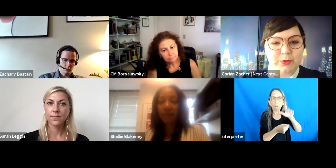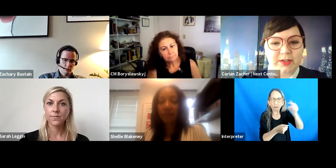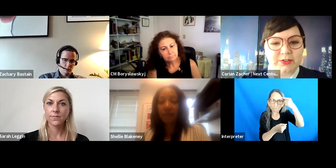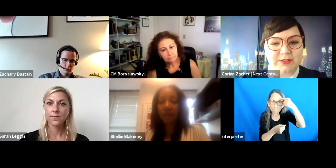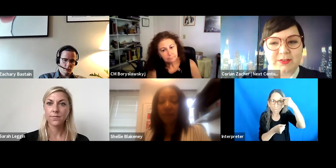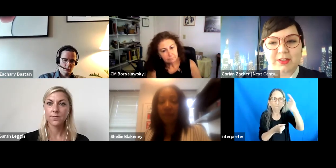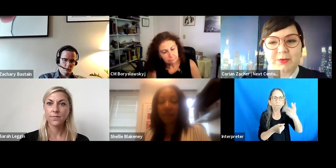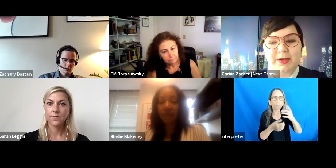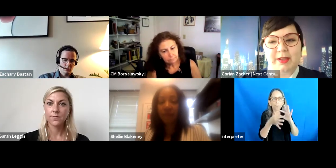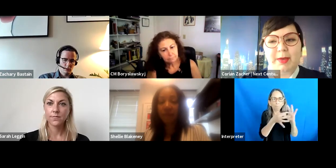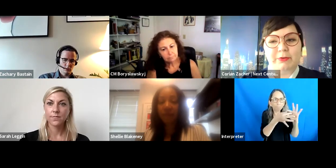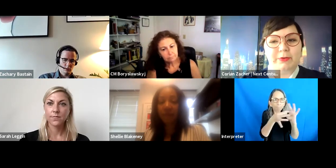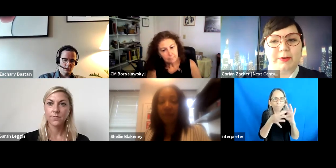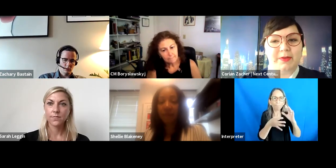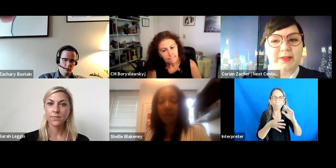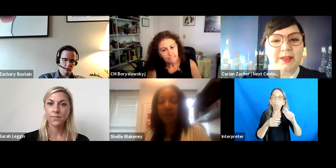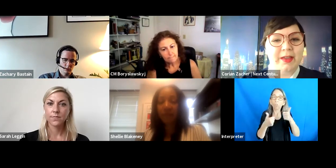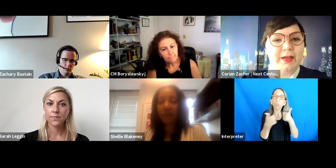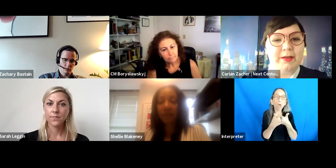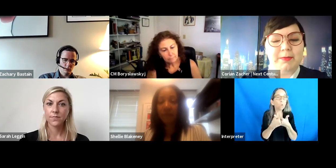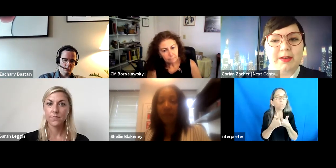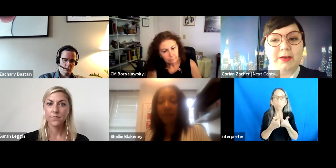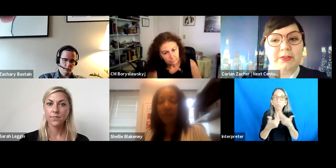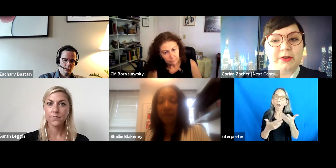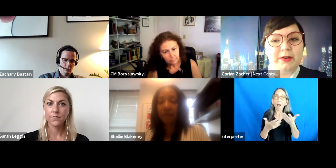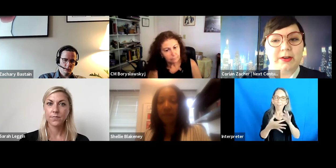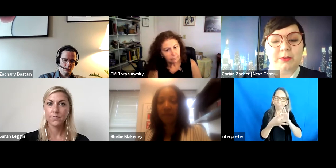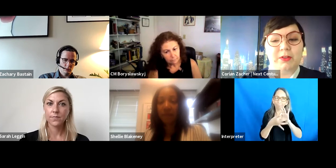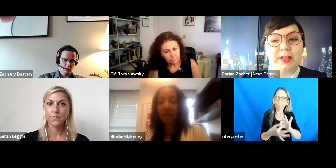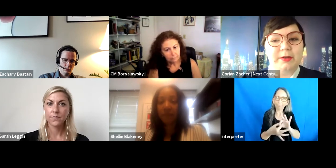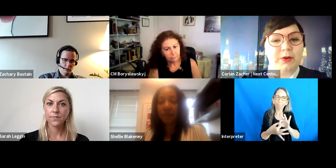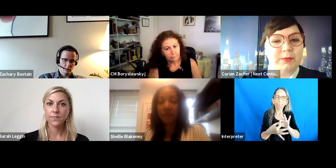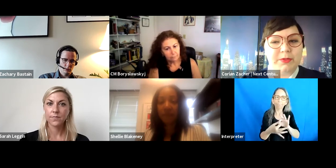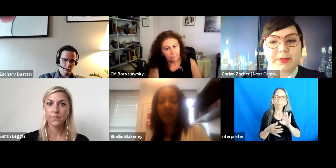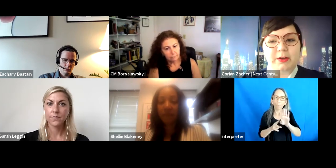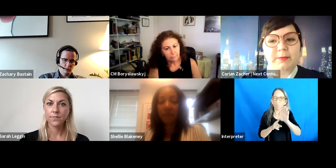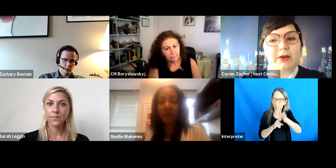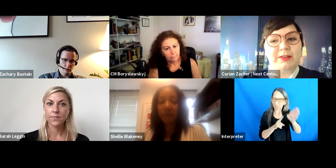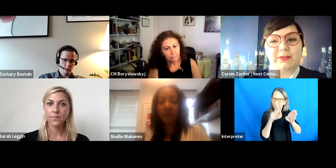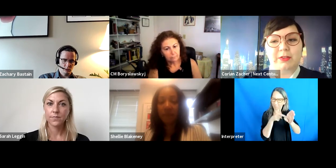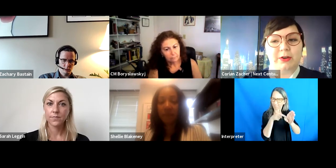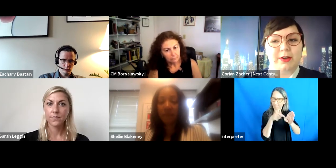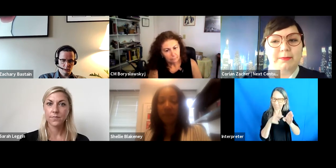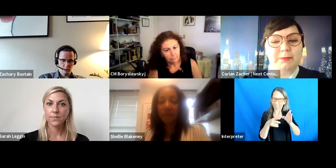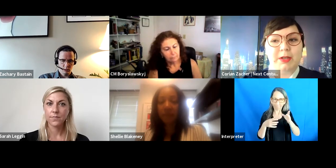lot of questions in the Q&A about affordability. And another related problem that we hear about is that the current